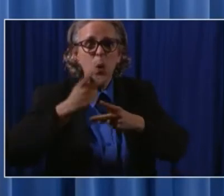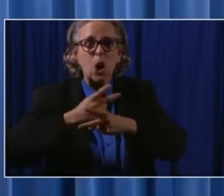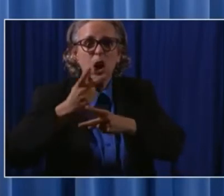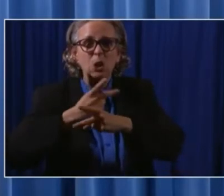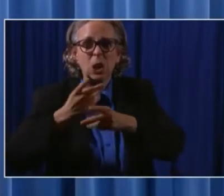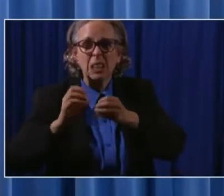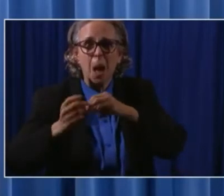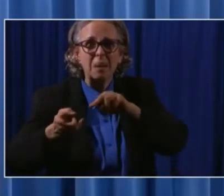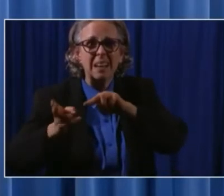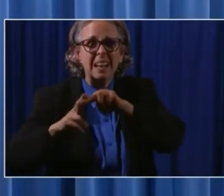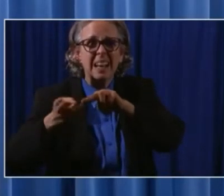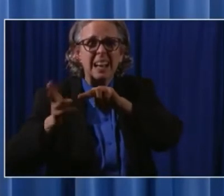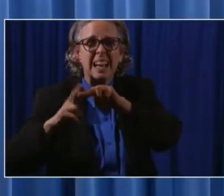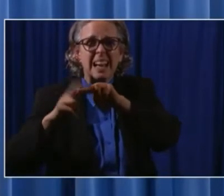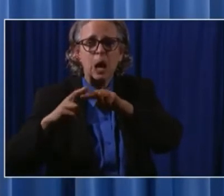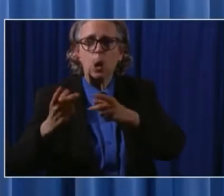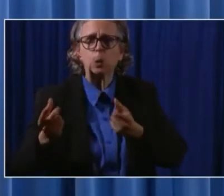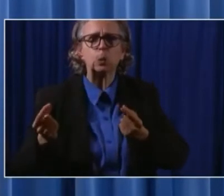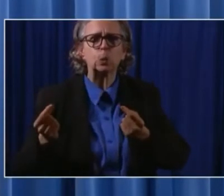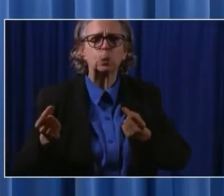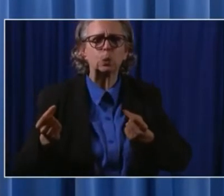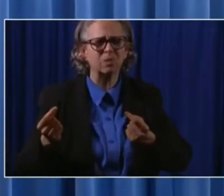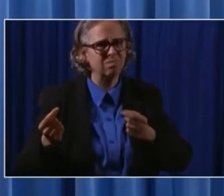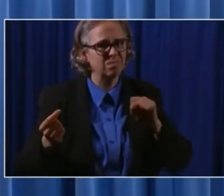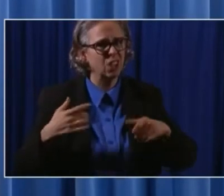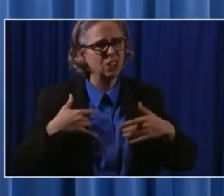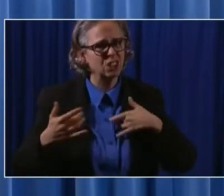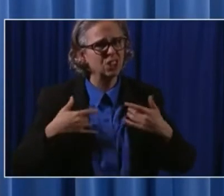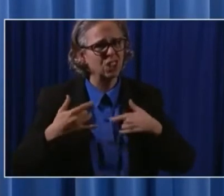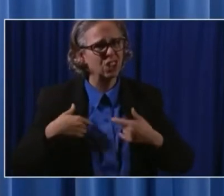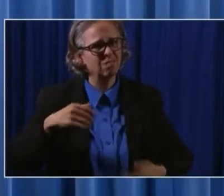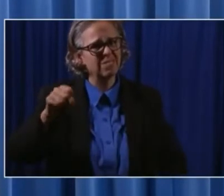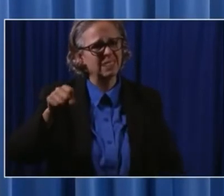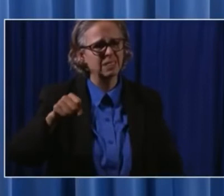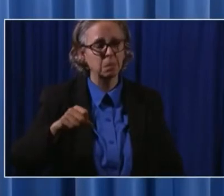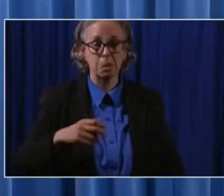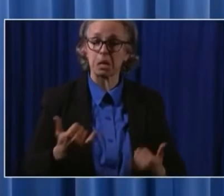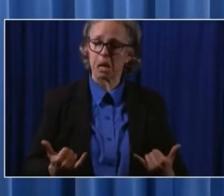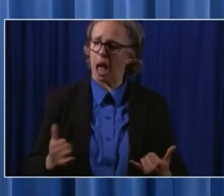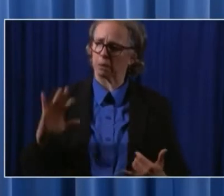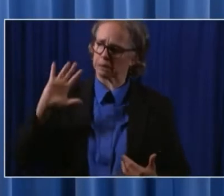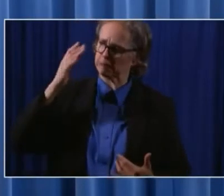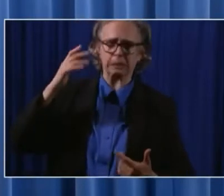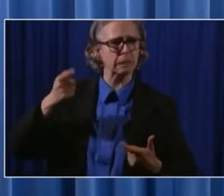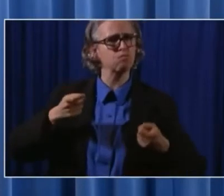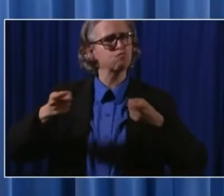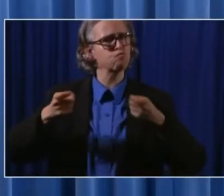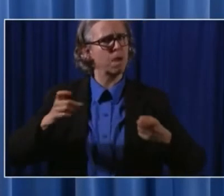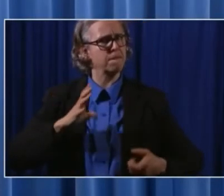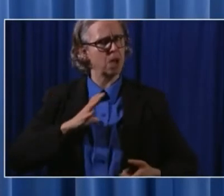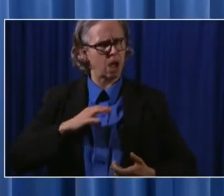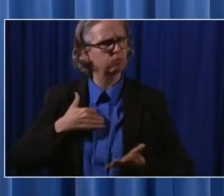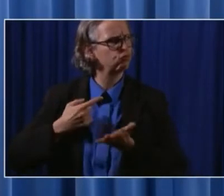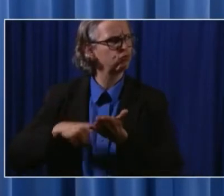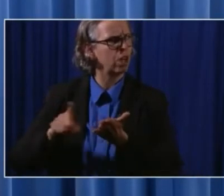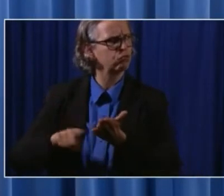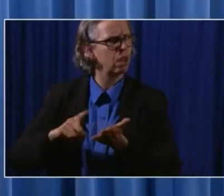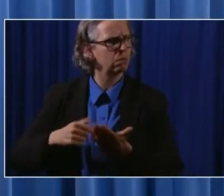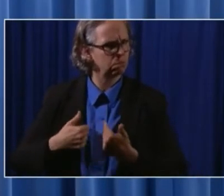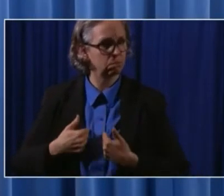current trend would continue. We're way up as far as the number of